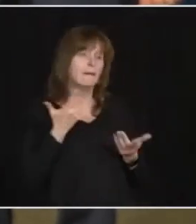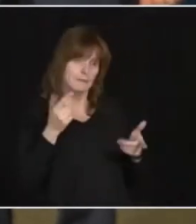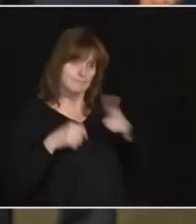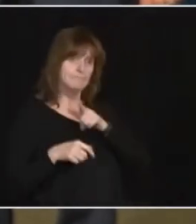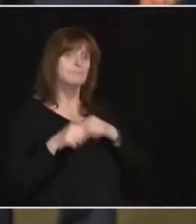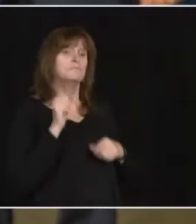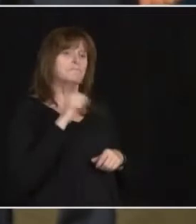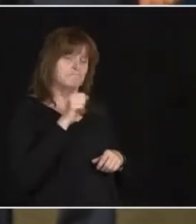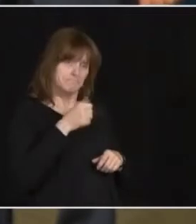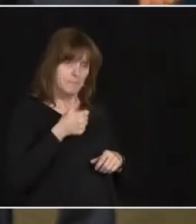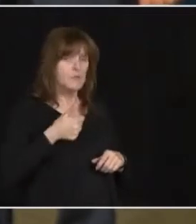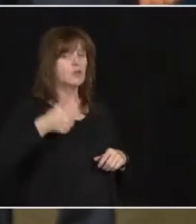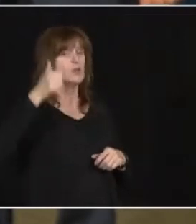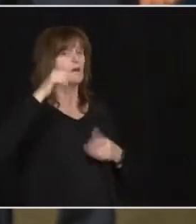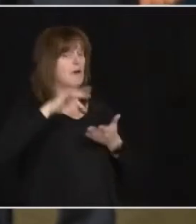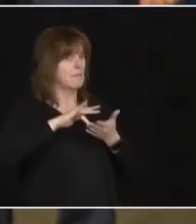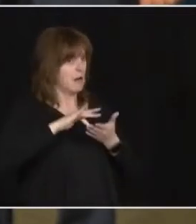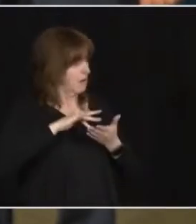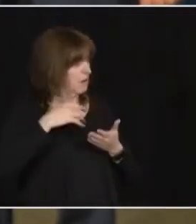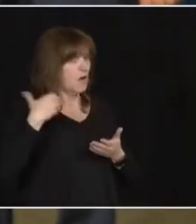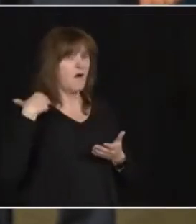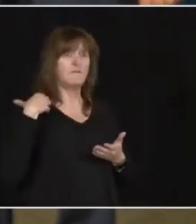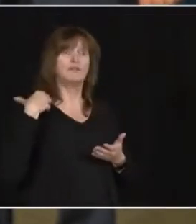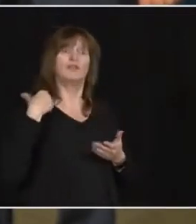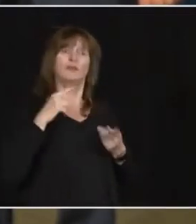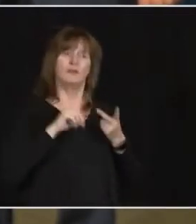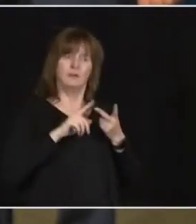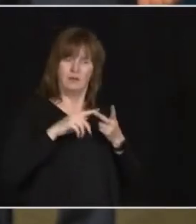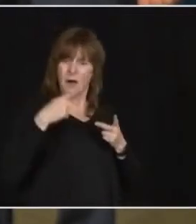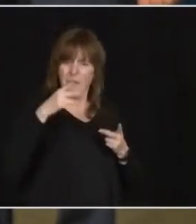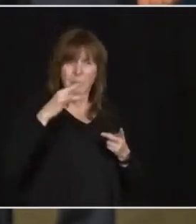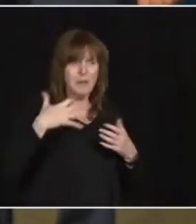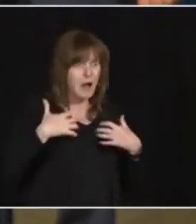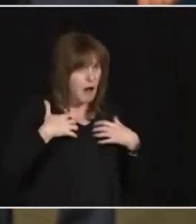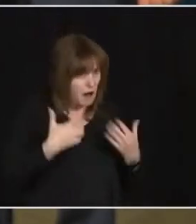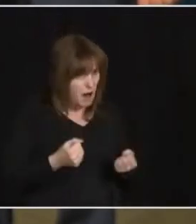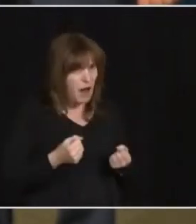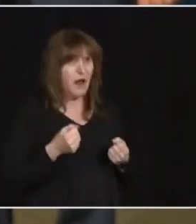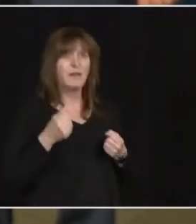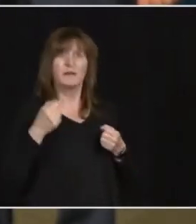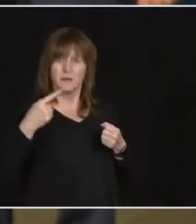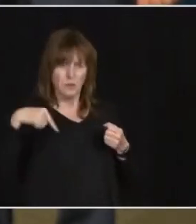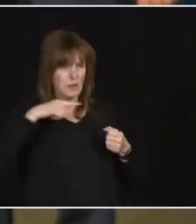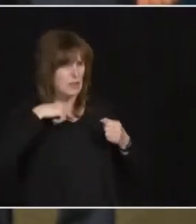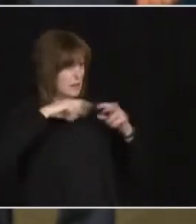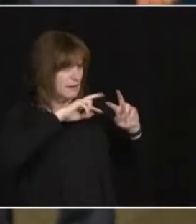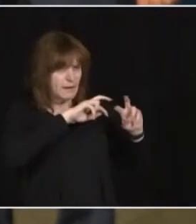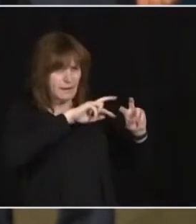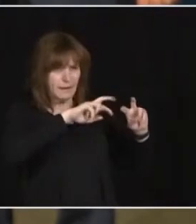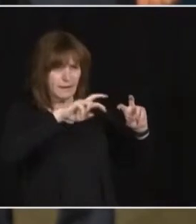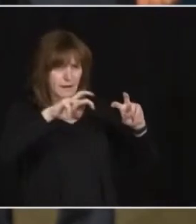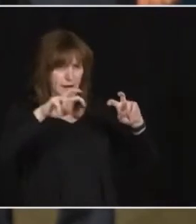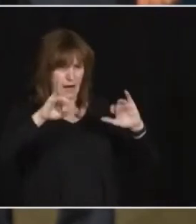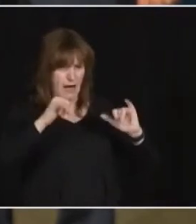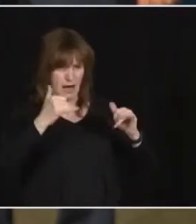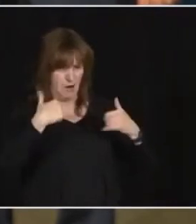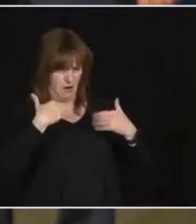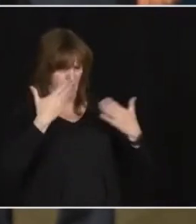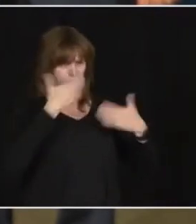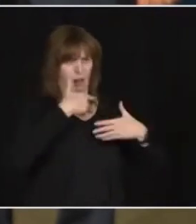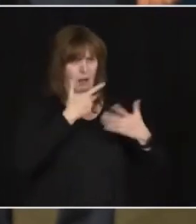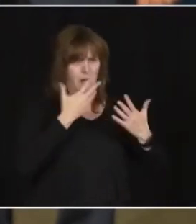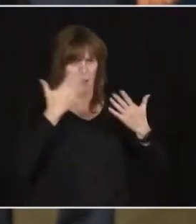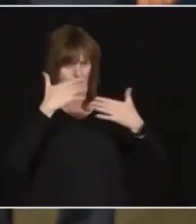looking at with our targeted screening in select homes to understand how elusive this COVID-19 is and what else we can do, what